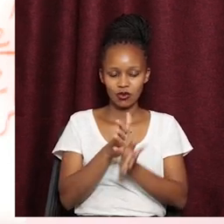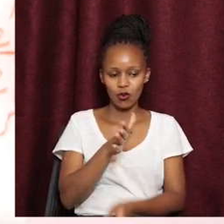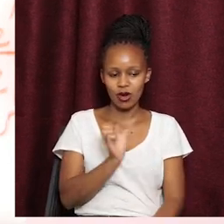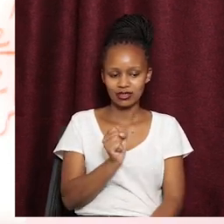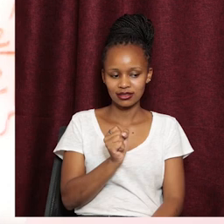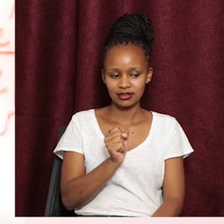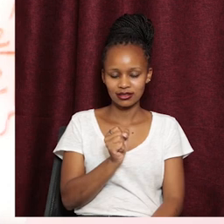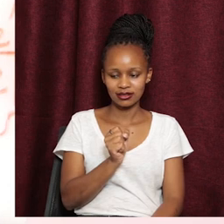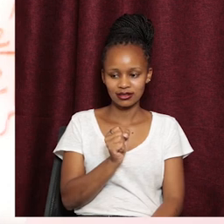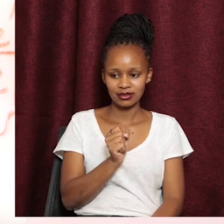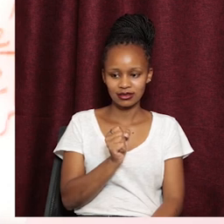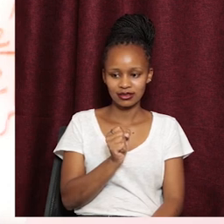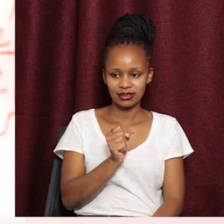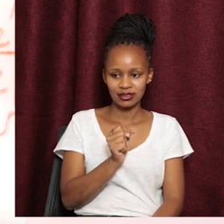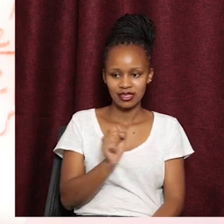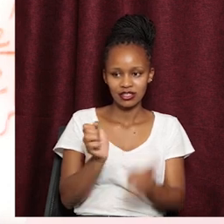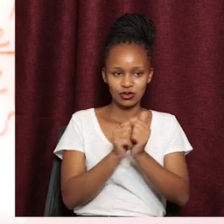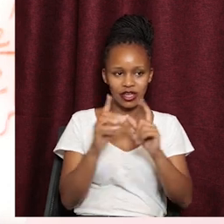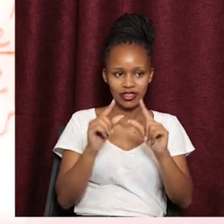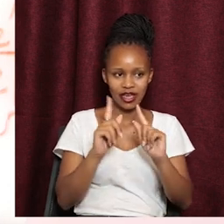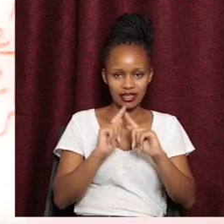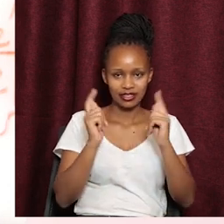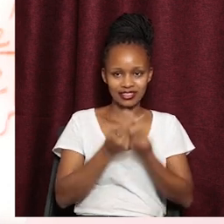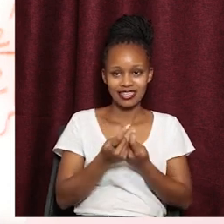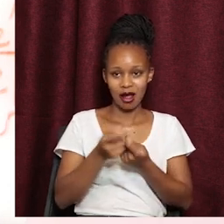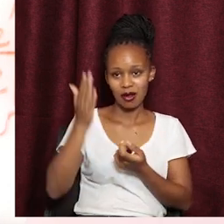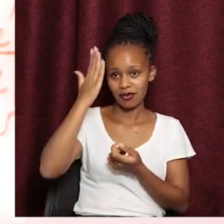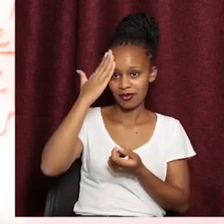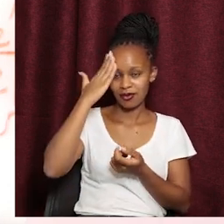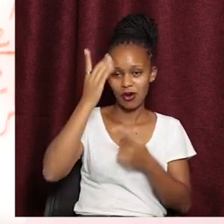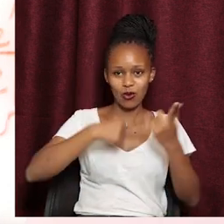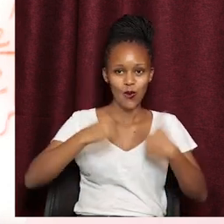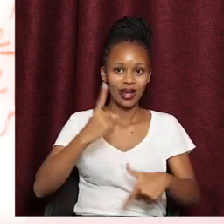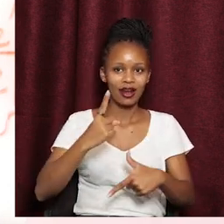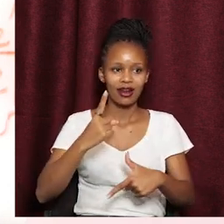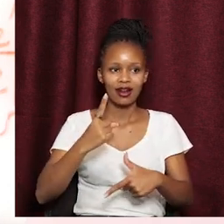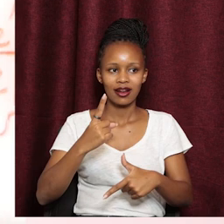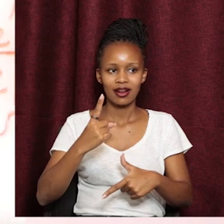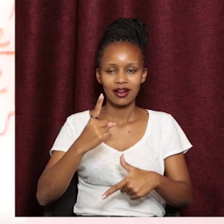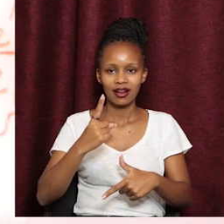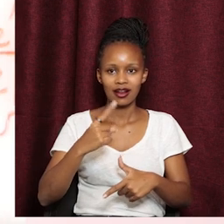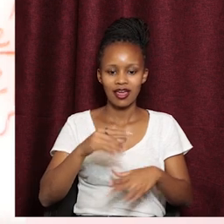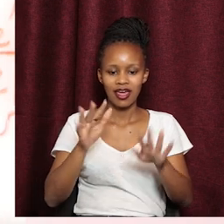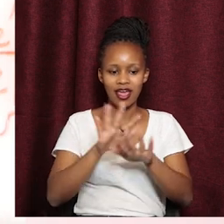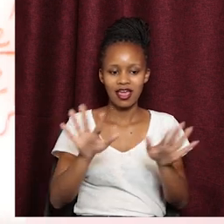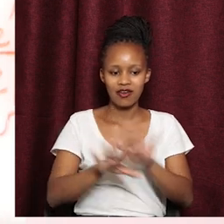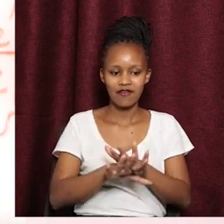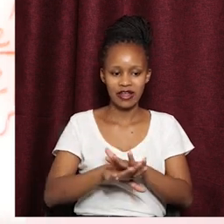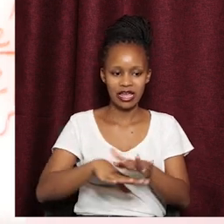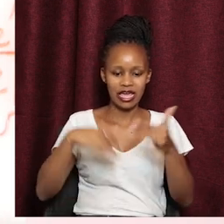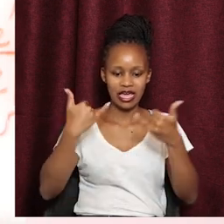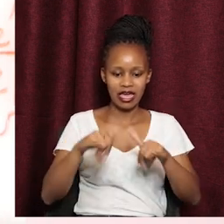him and the team were known to win in every tournament that they participated